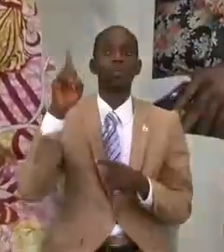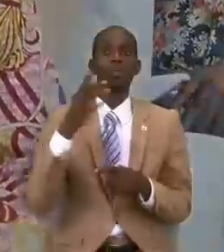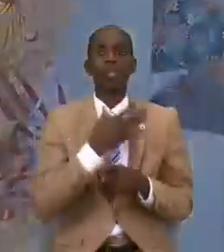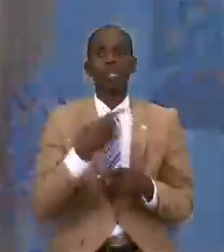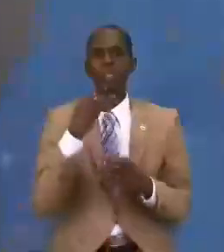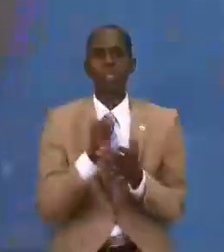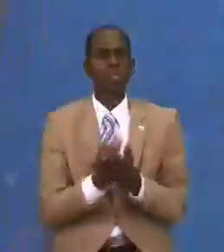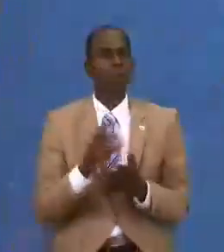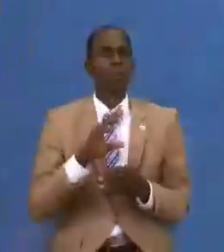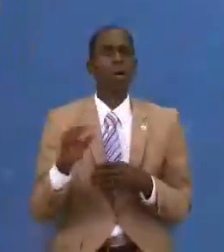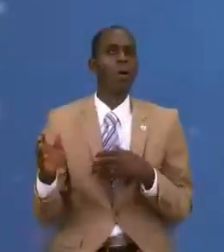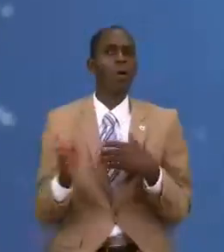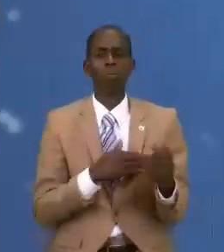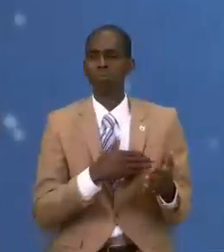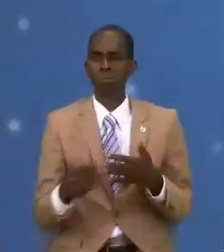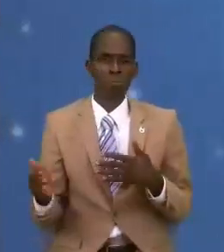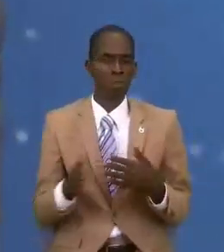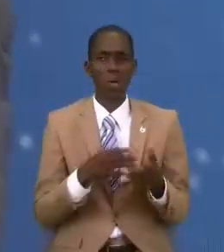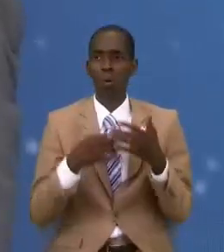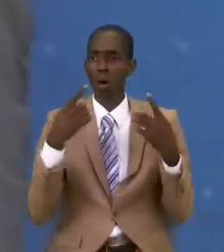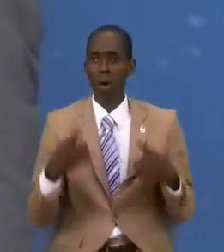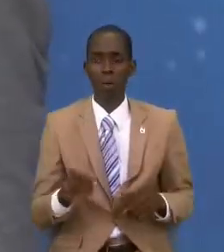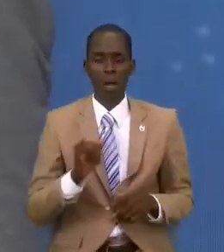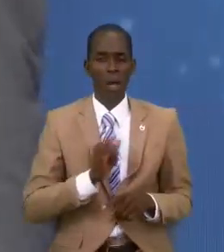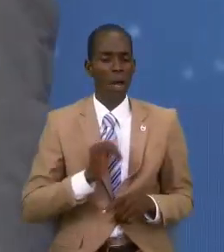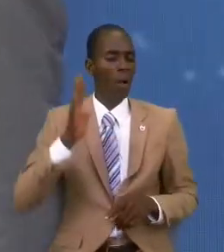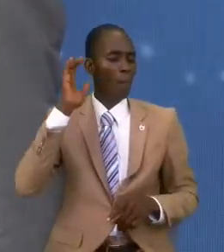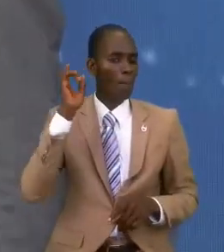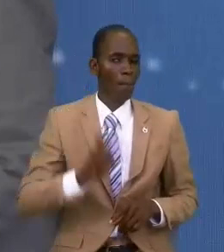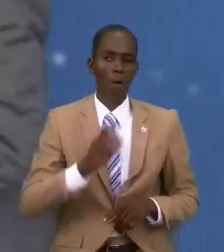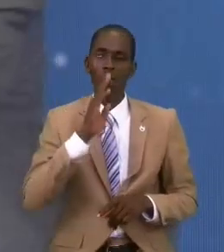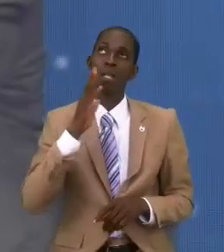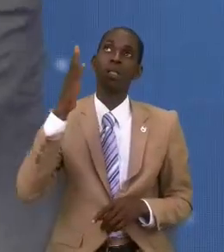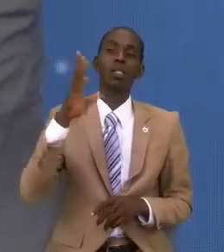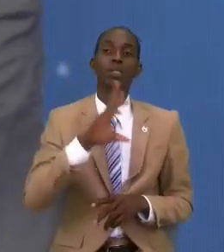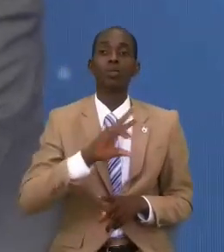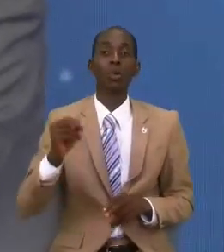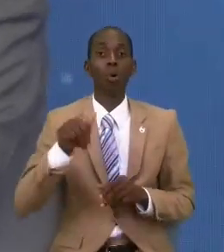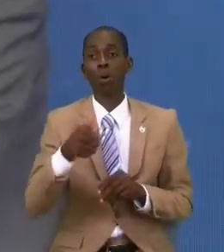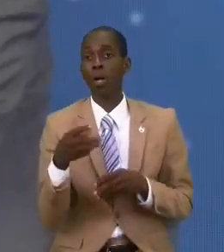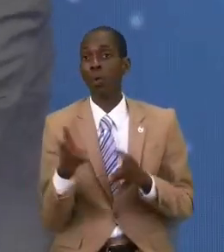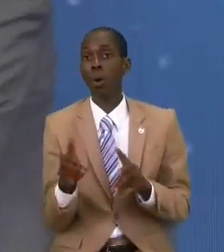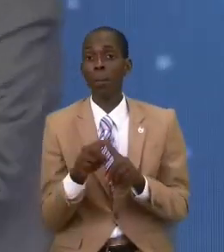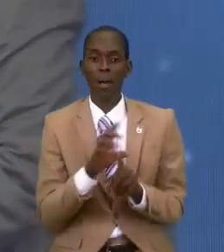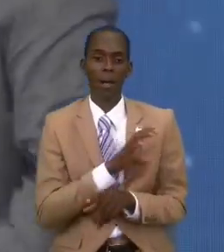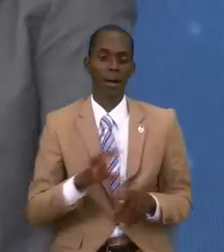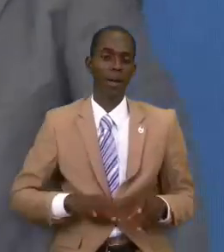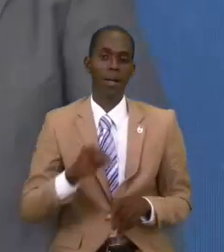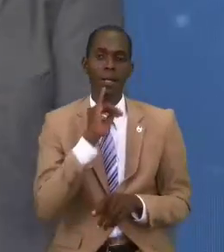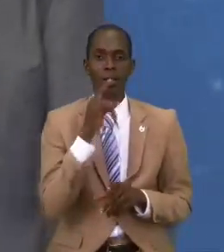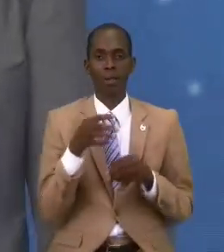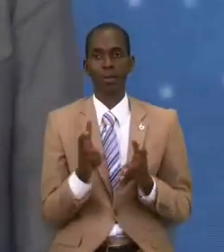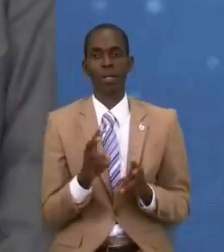there, and there's no other way to get there. He is the way, and he is the life, and he is the one that leads us to